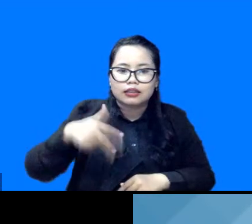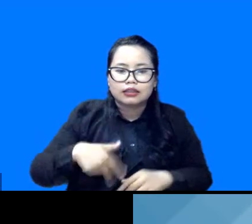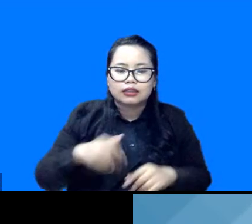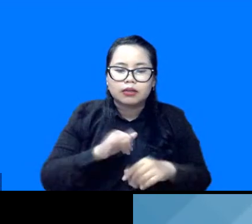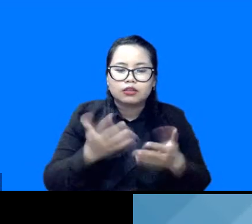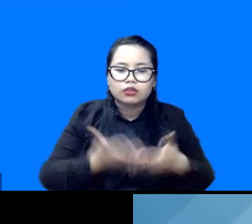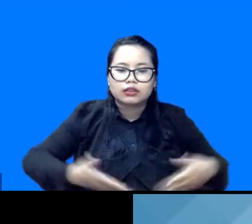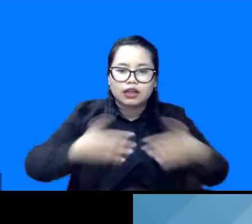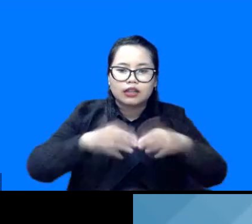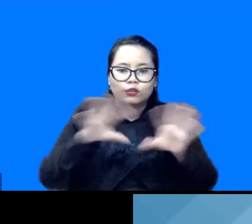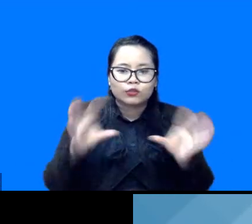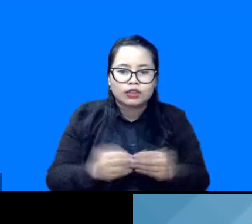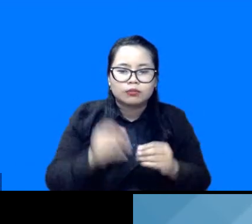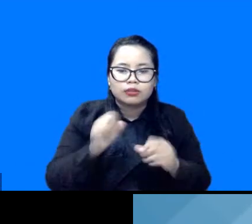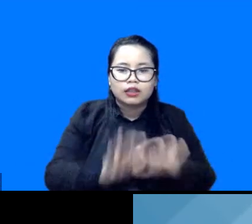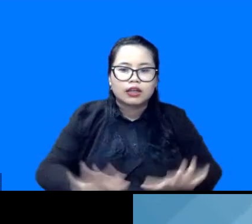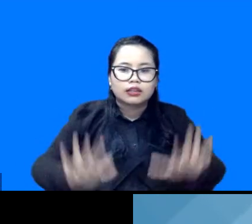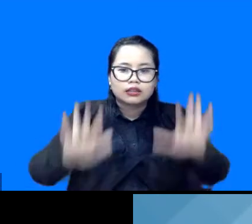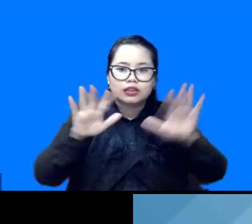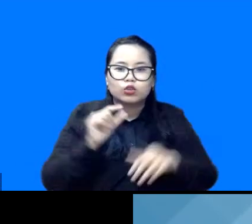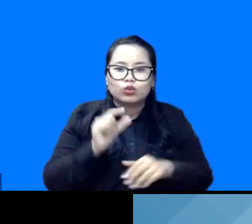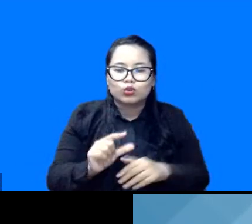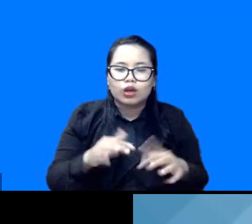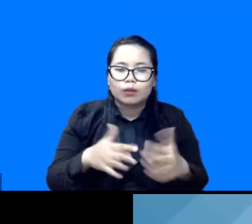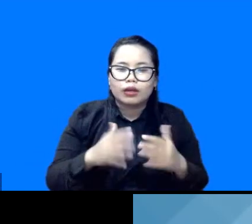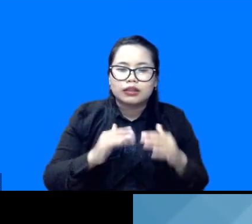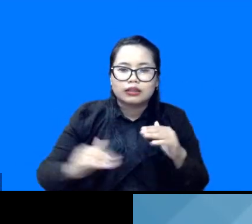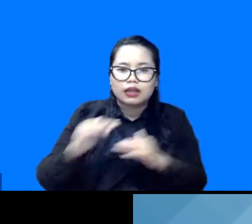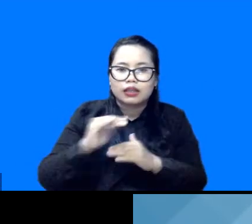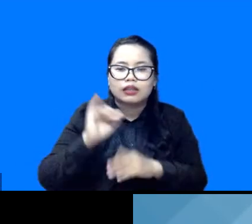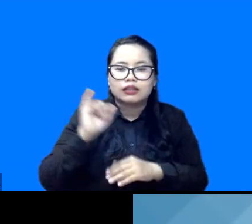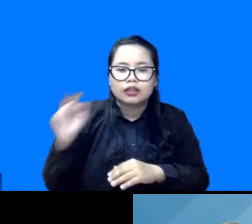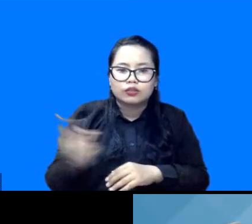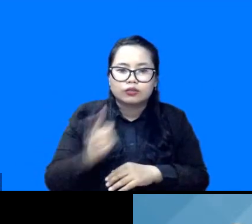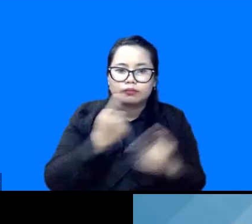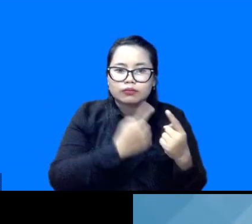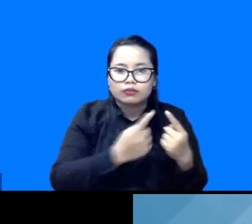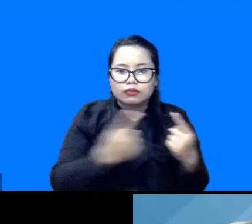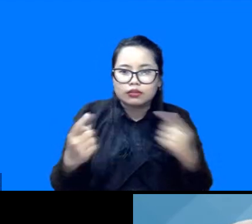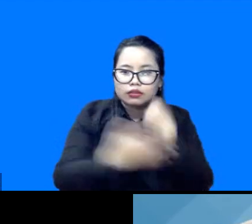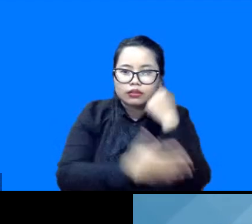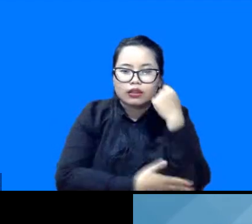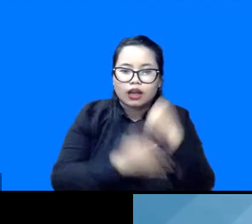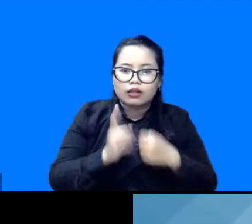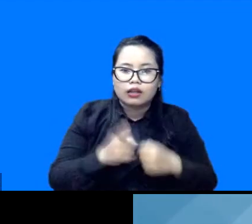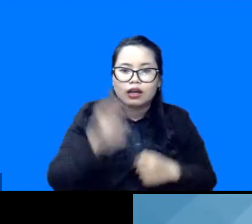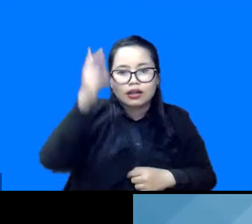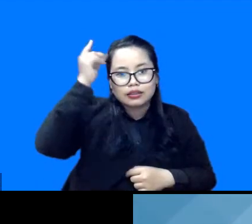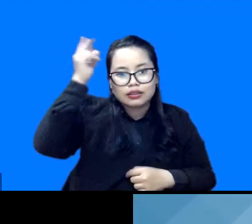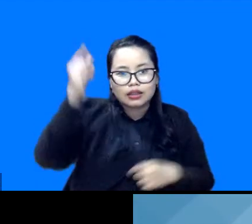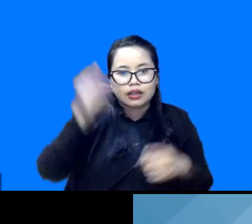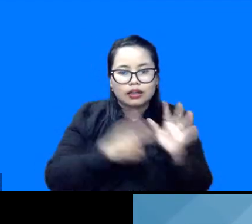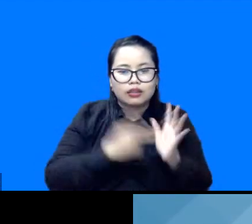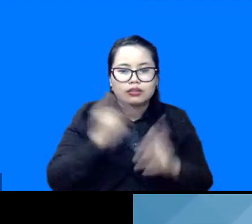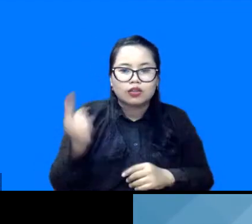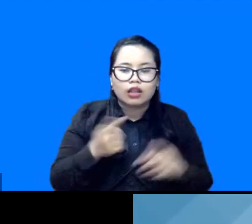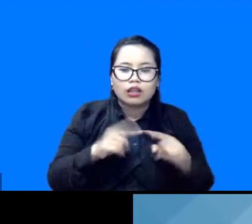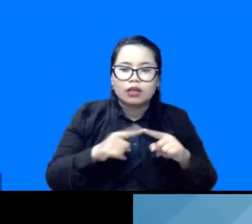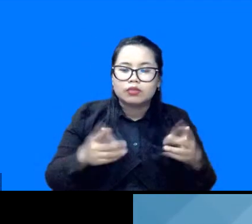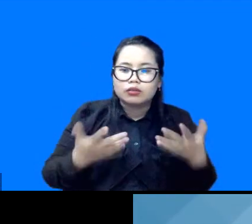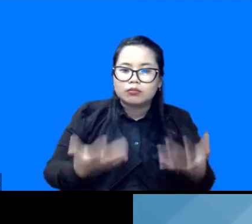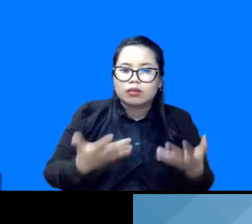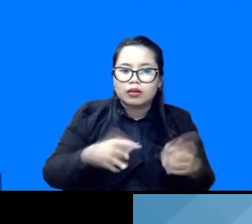each country in ASEAN, maybe we have national plan on renewable energy, but how the perspective of